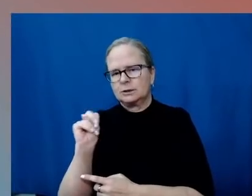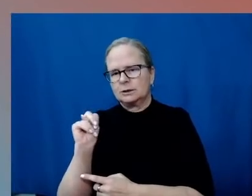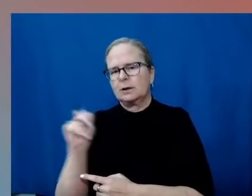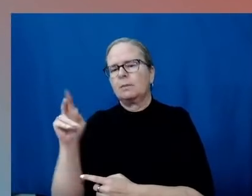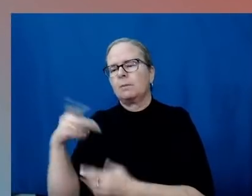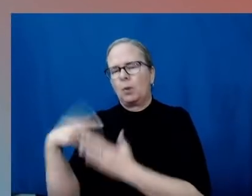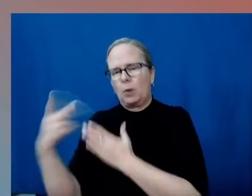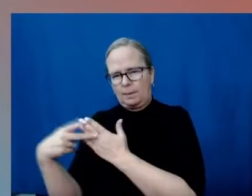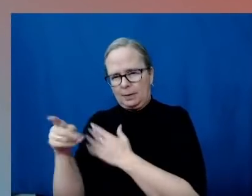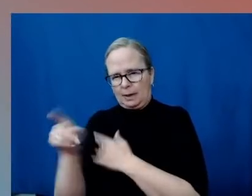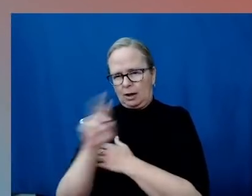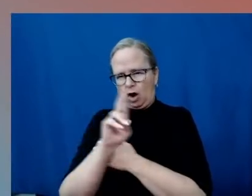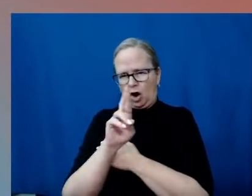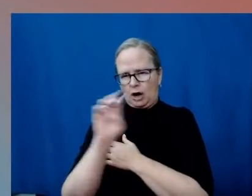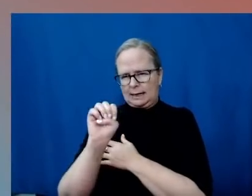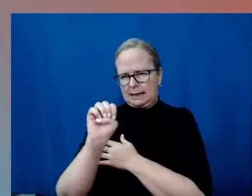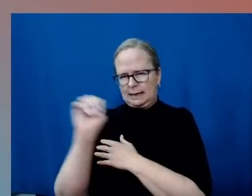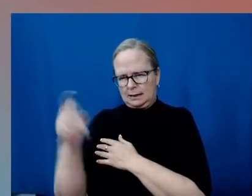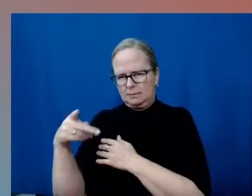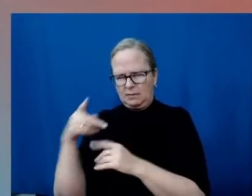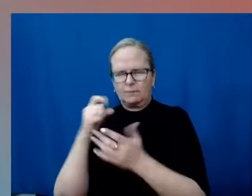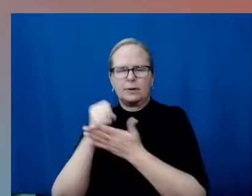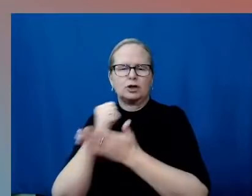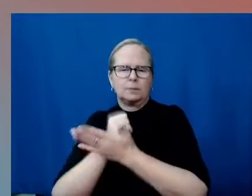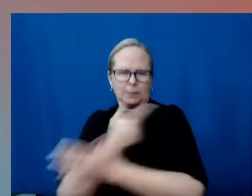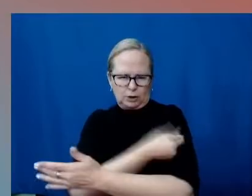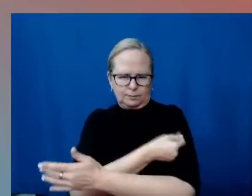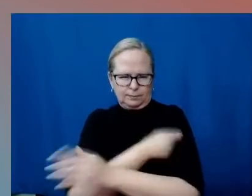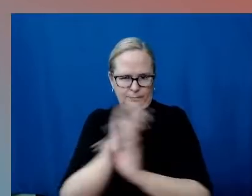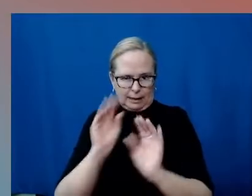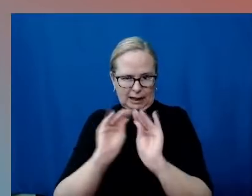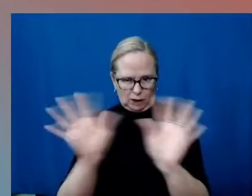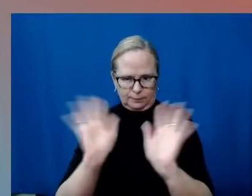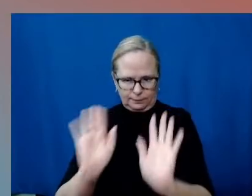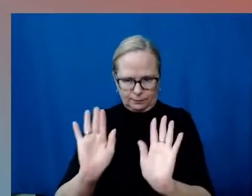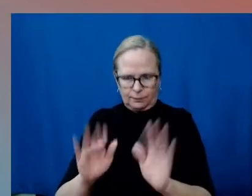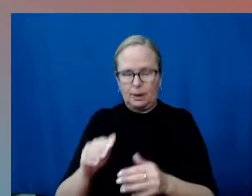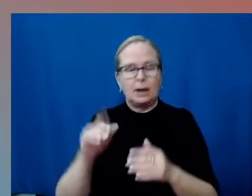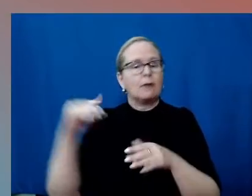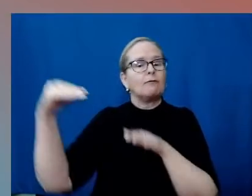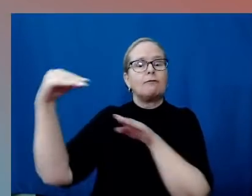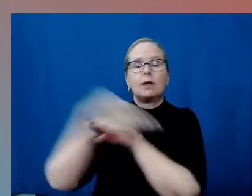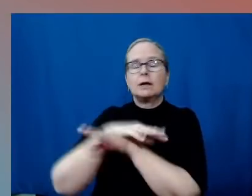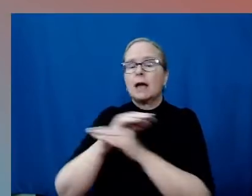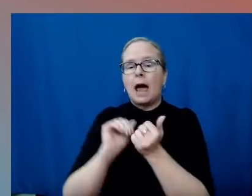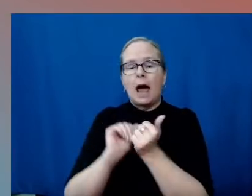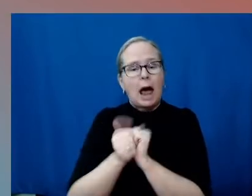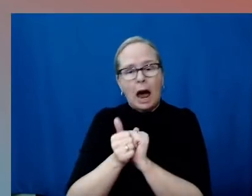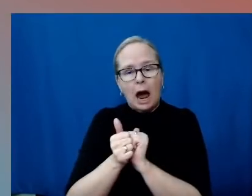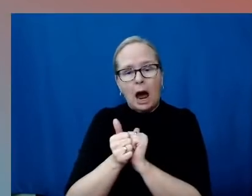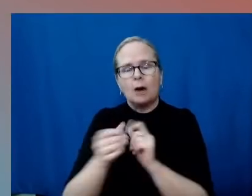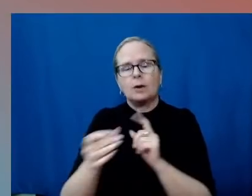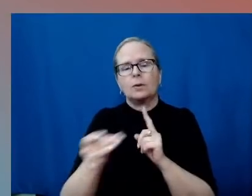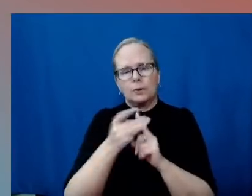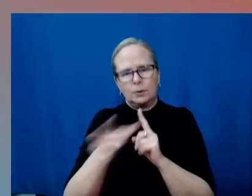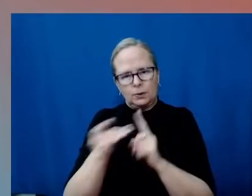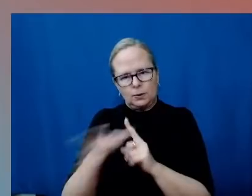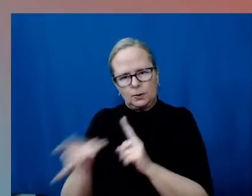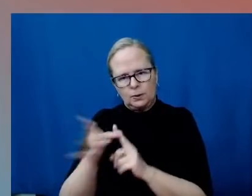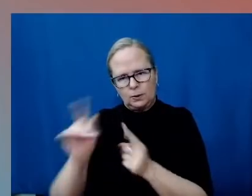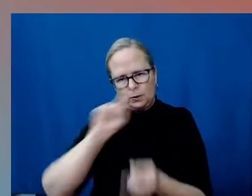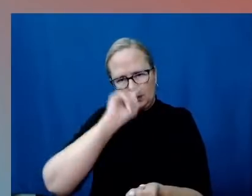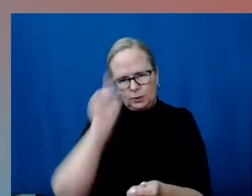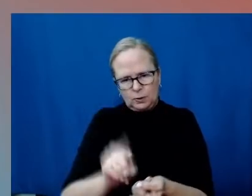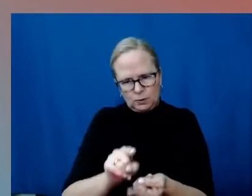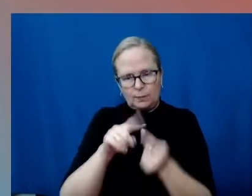So let's call it a spade a spade. So it's done three things. It's decreased transmission rates, because we know restaurants